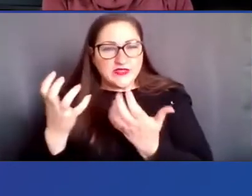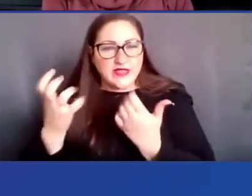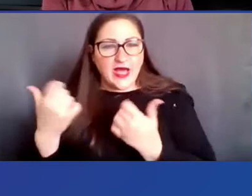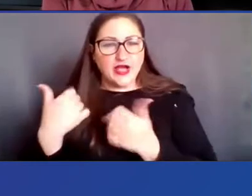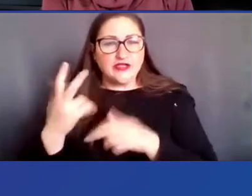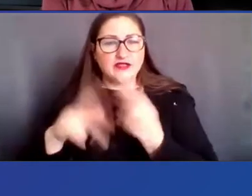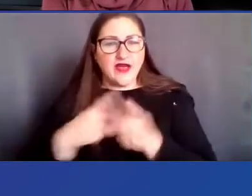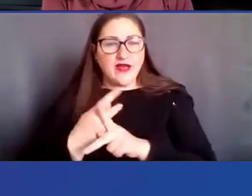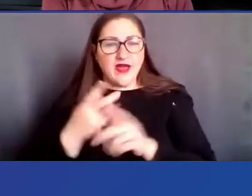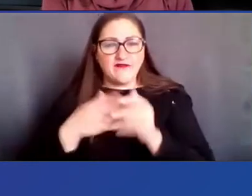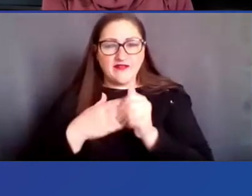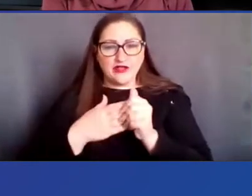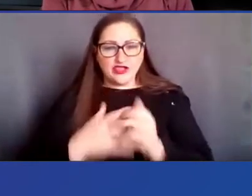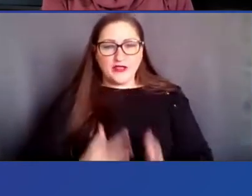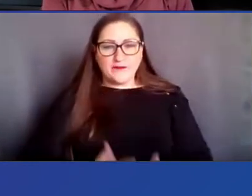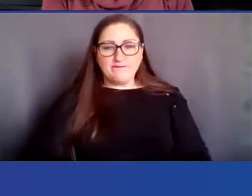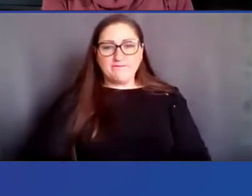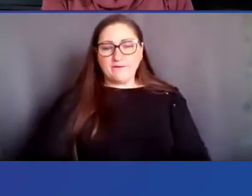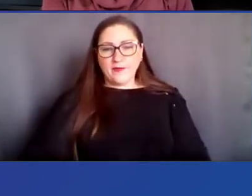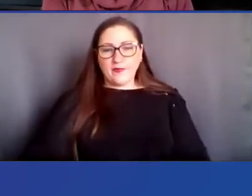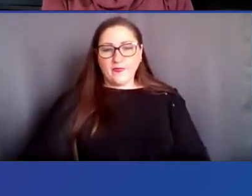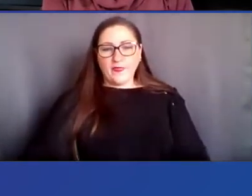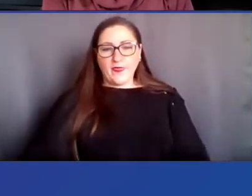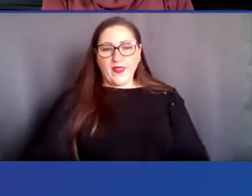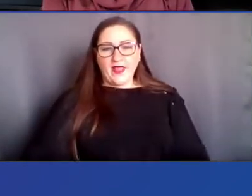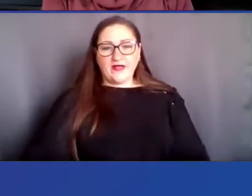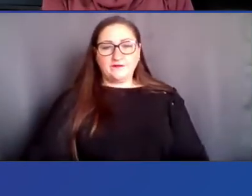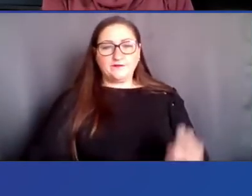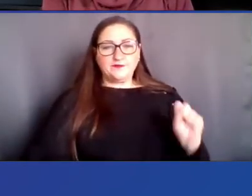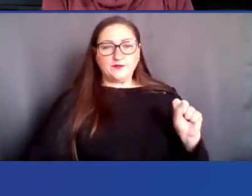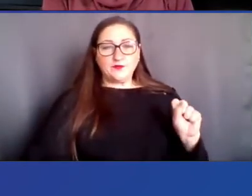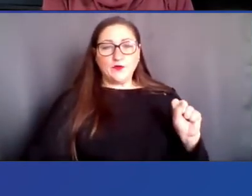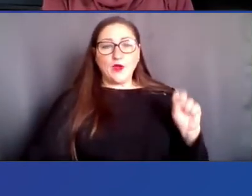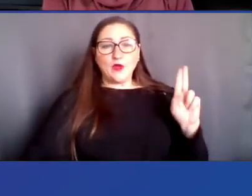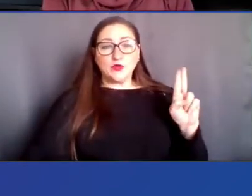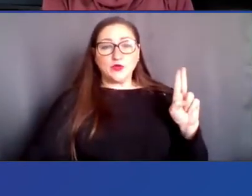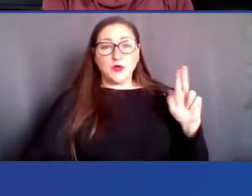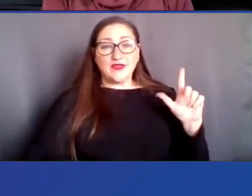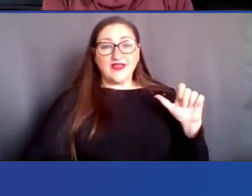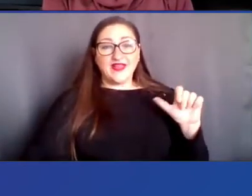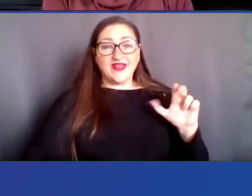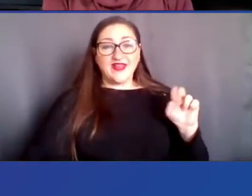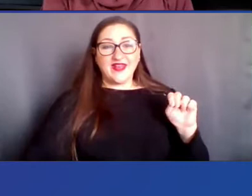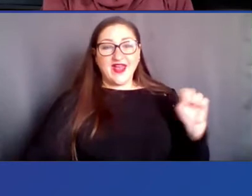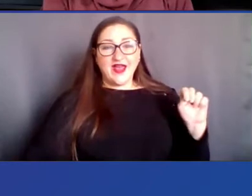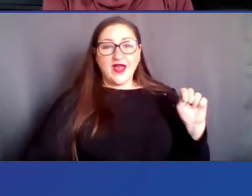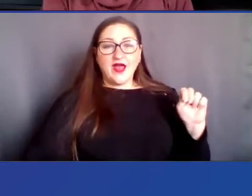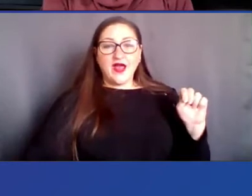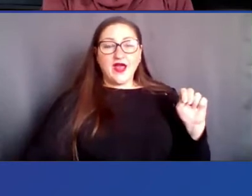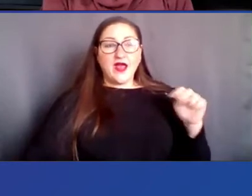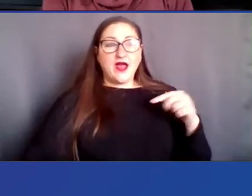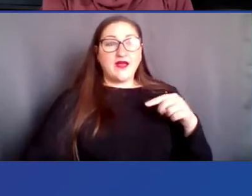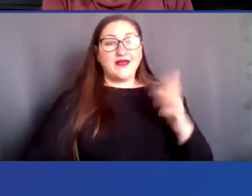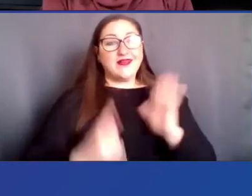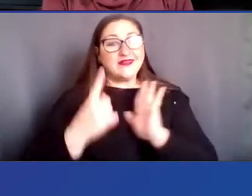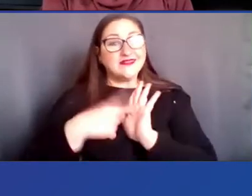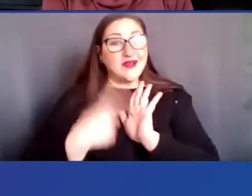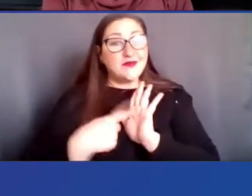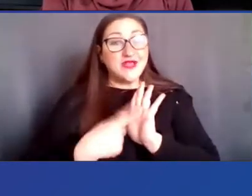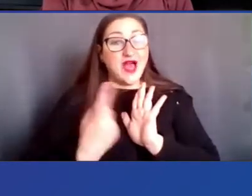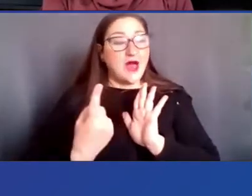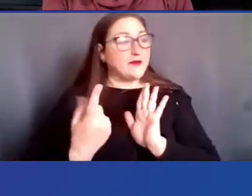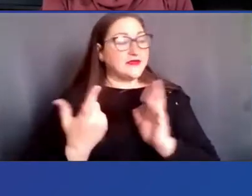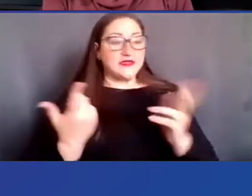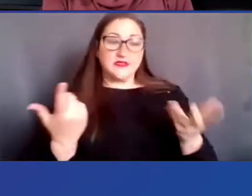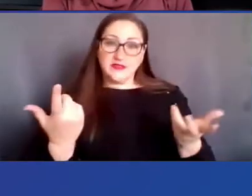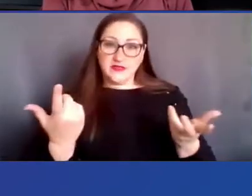I think sometimes accessibility in this kind of organizing work is important. At least that's like